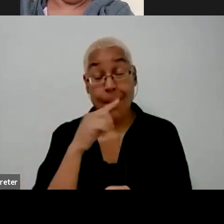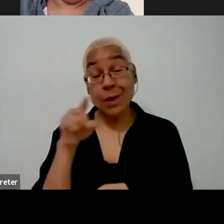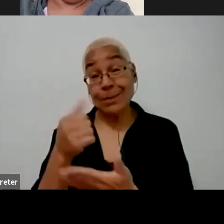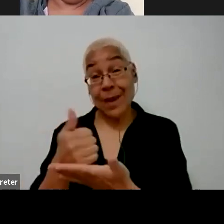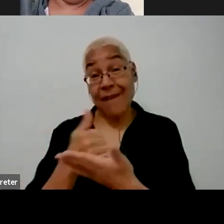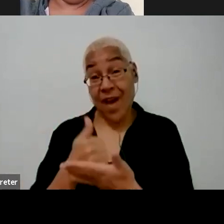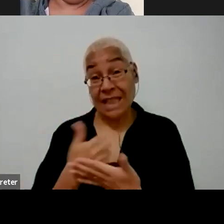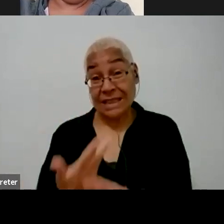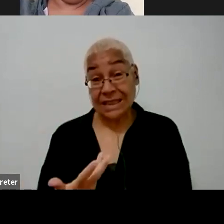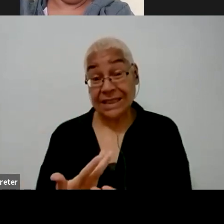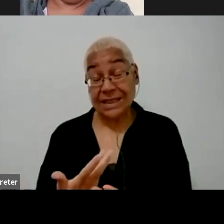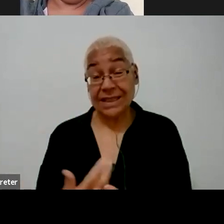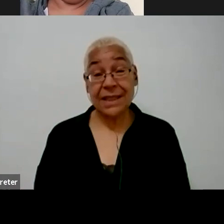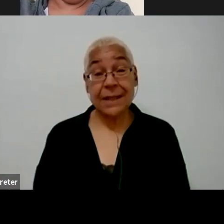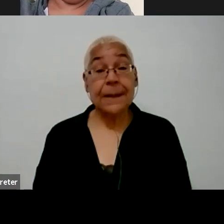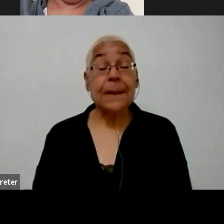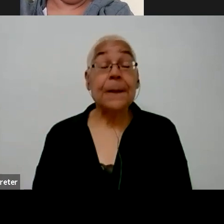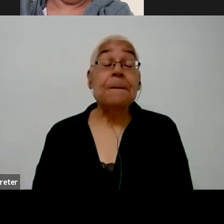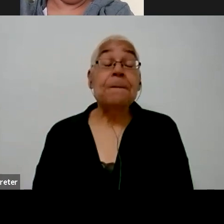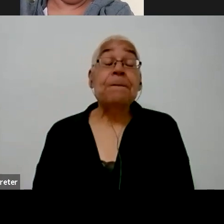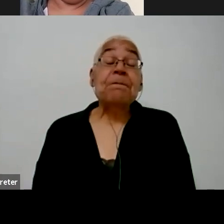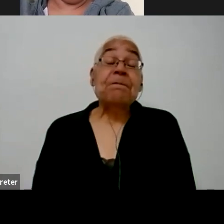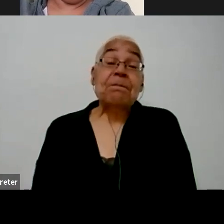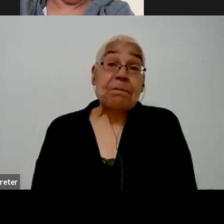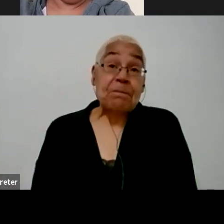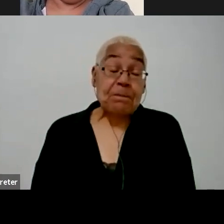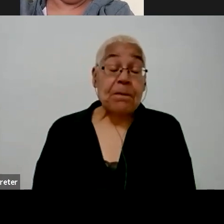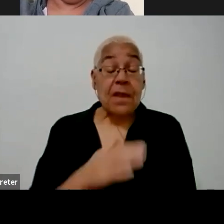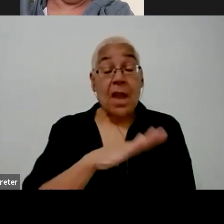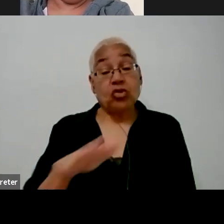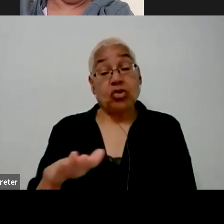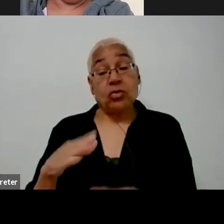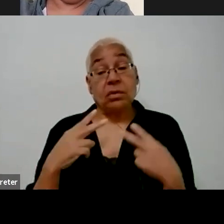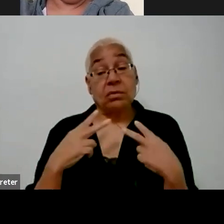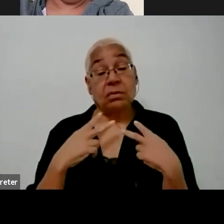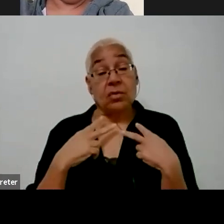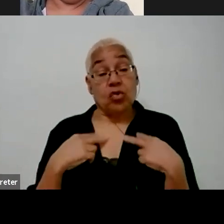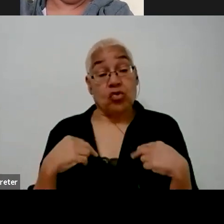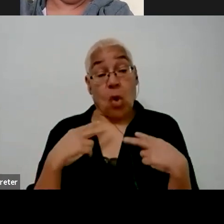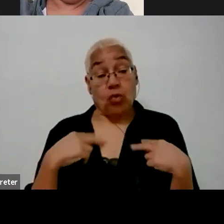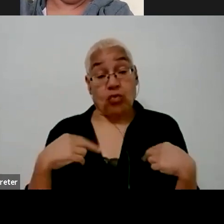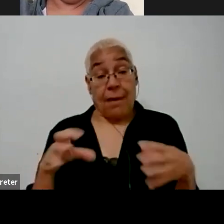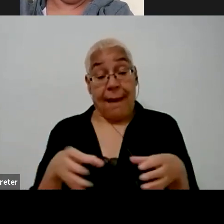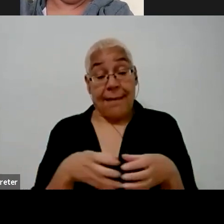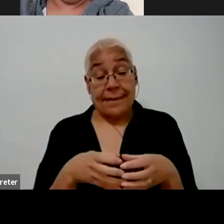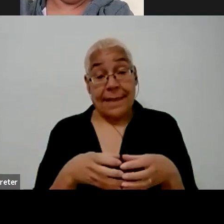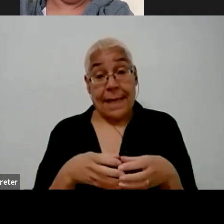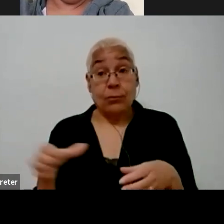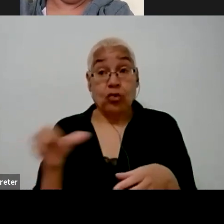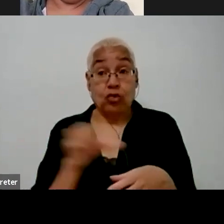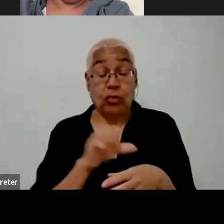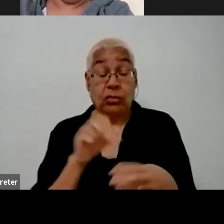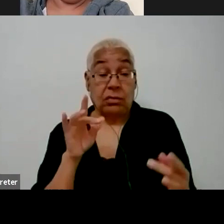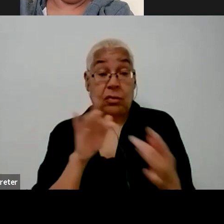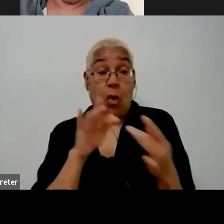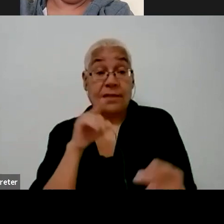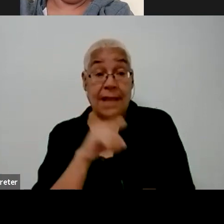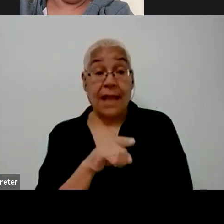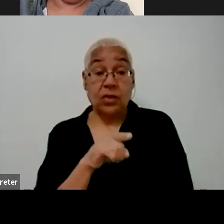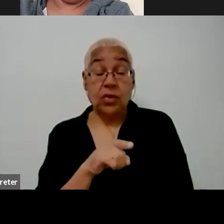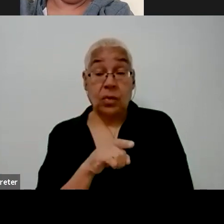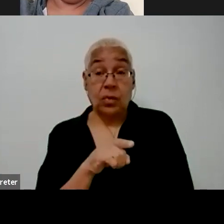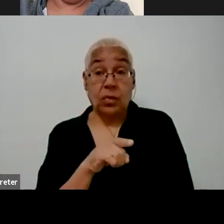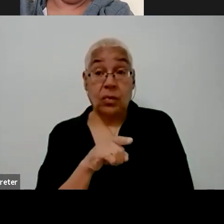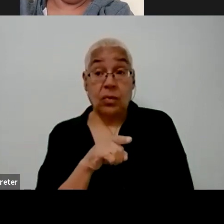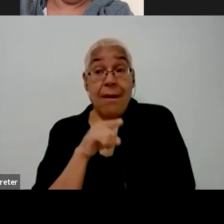you. So children's social care is who you should be calling. They are the people who would utilize